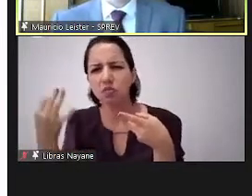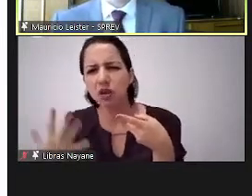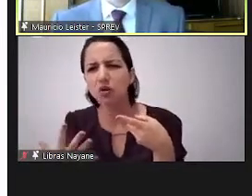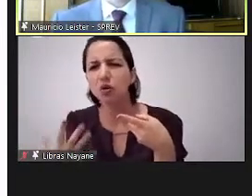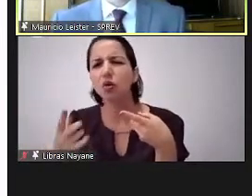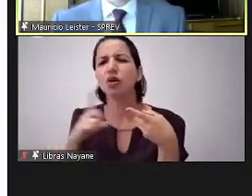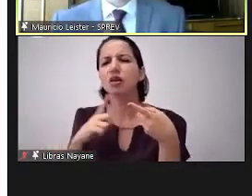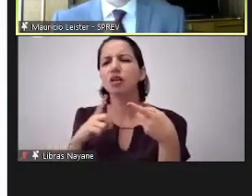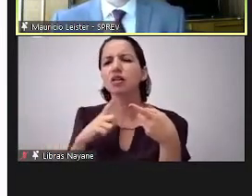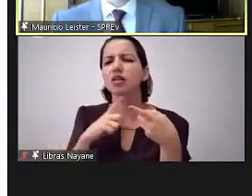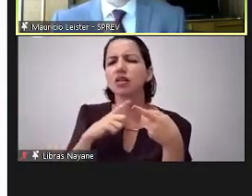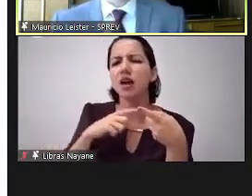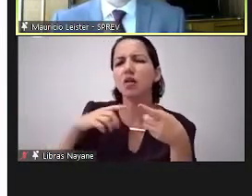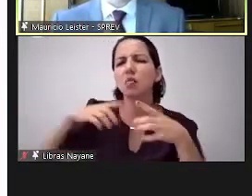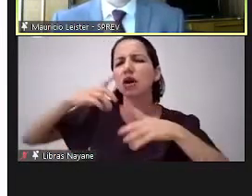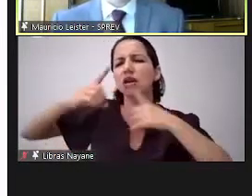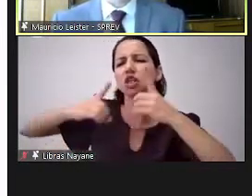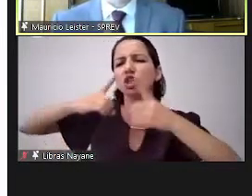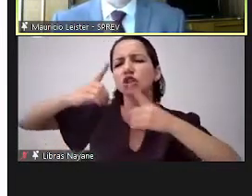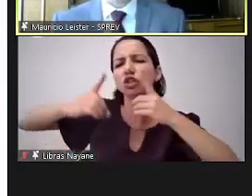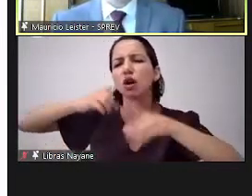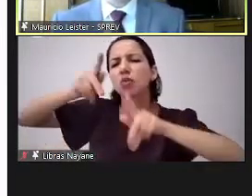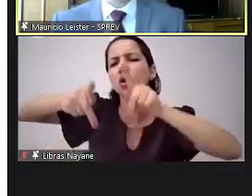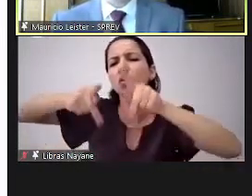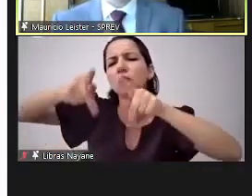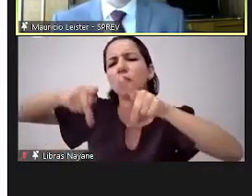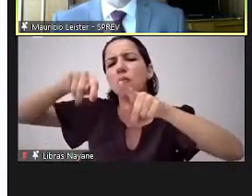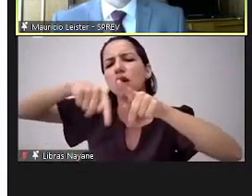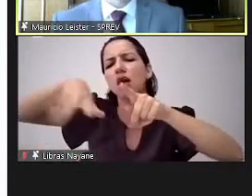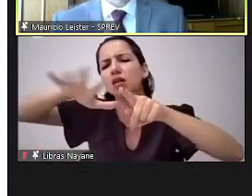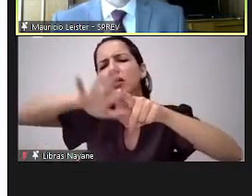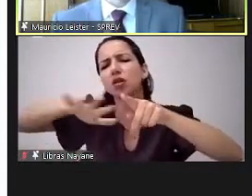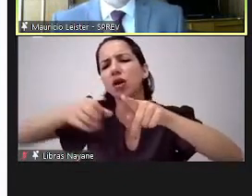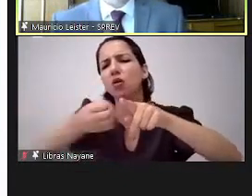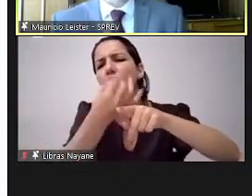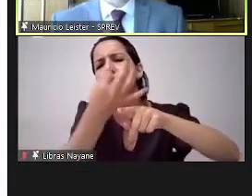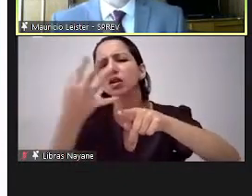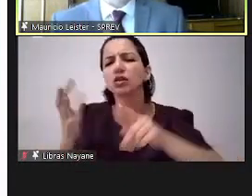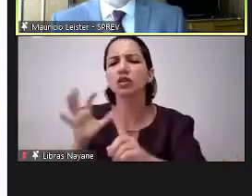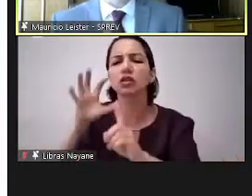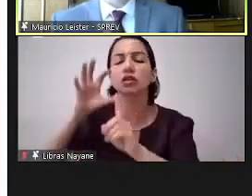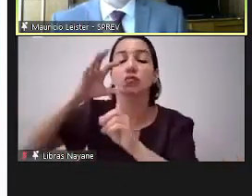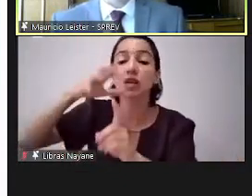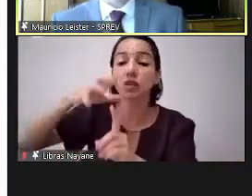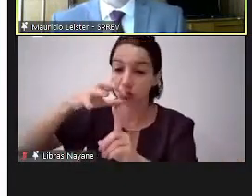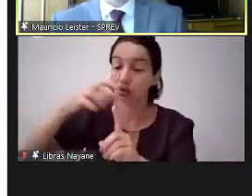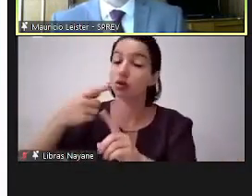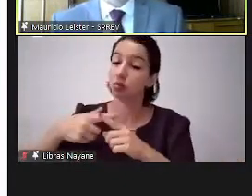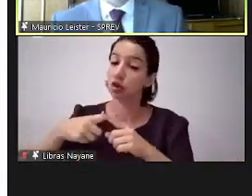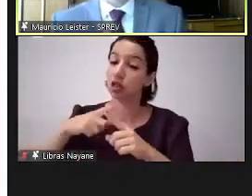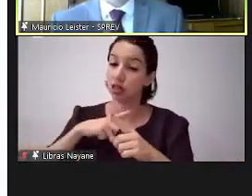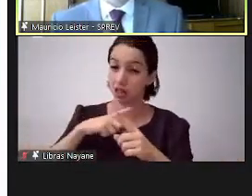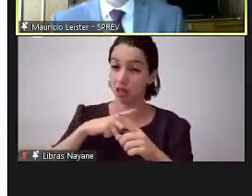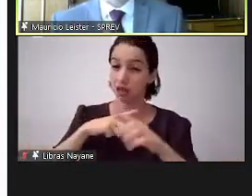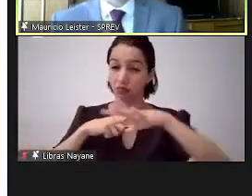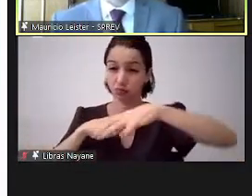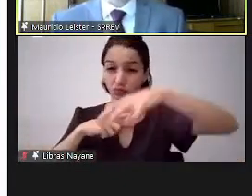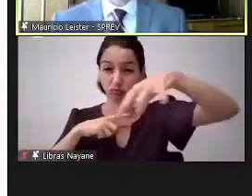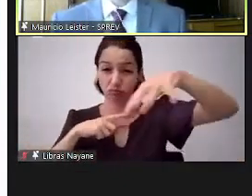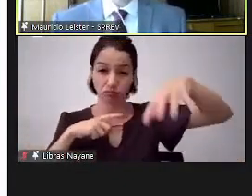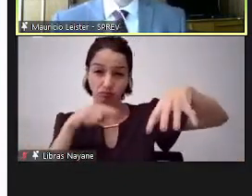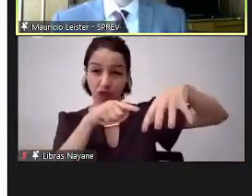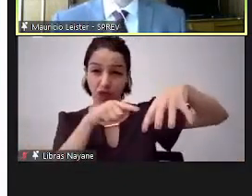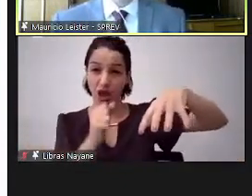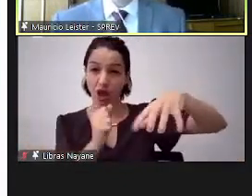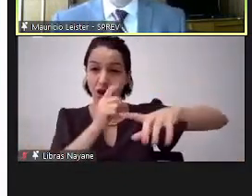when it comes to pressuring the public systems of Social Security, because they usually pressure us very much, because on